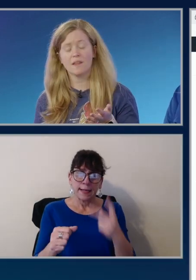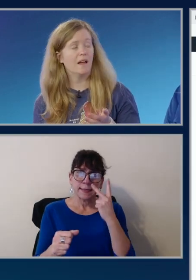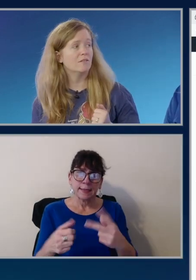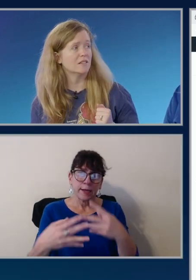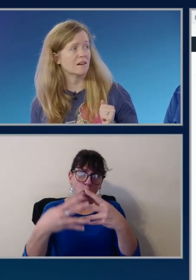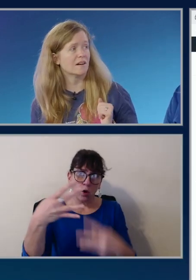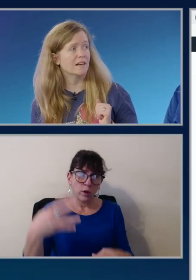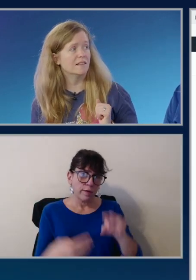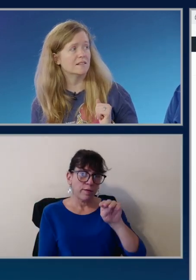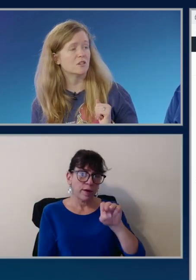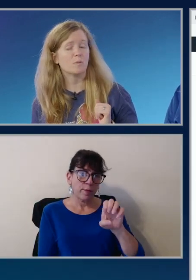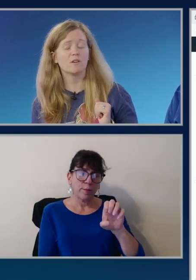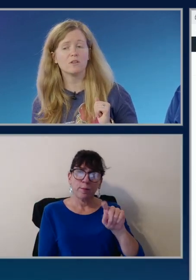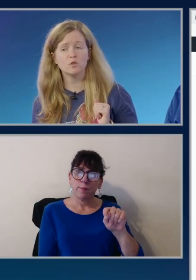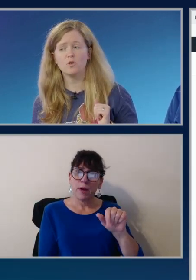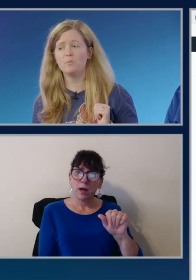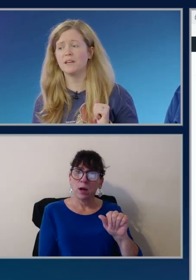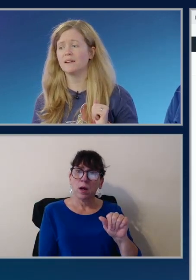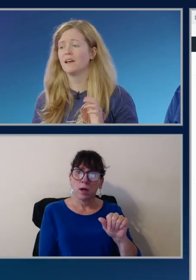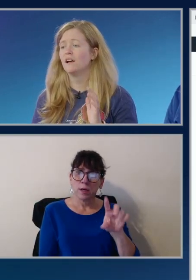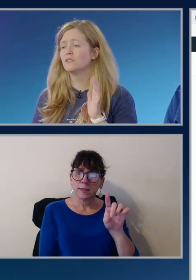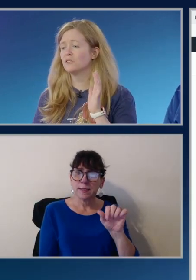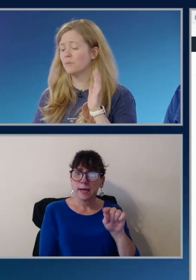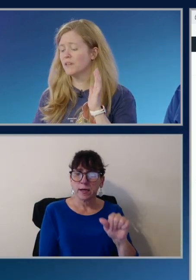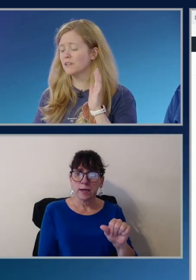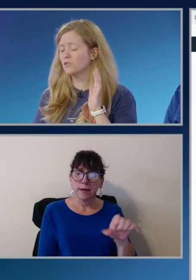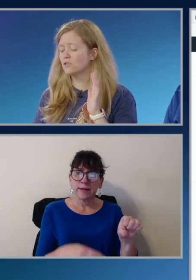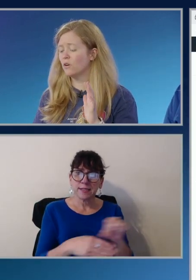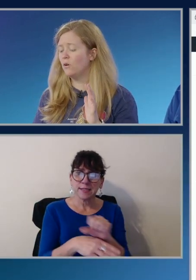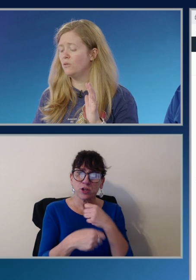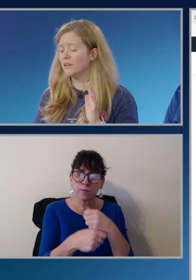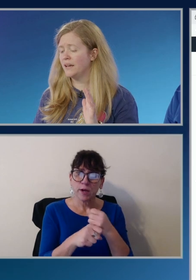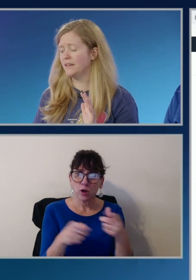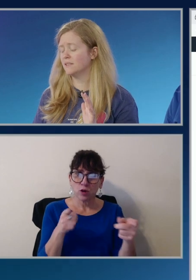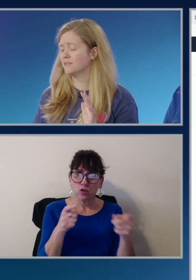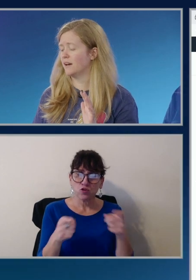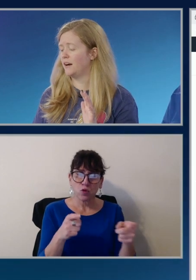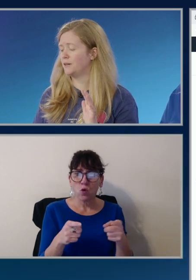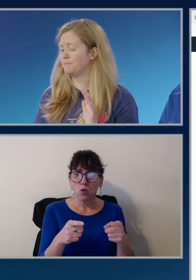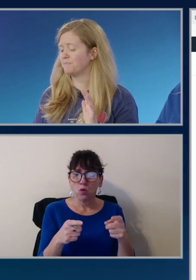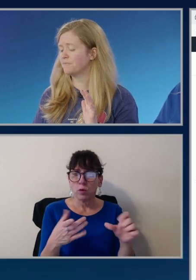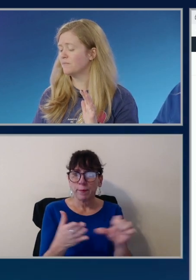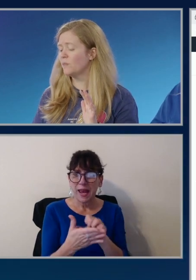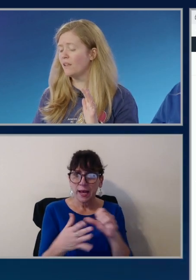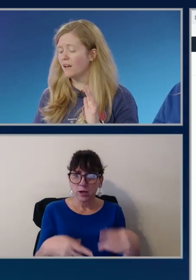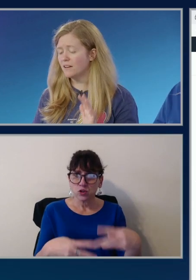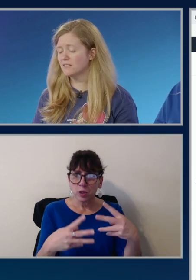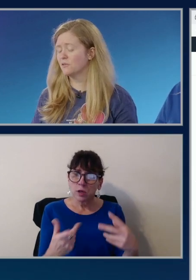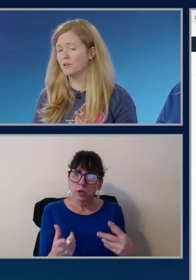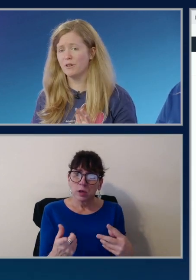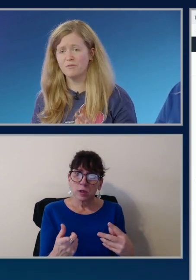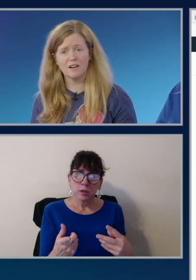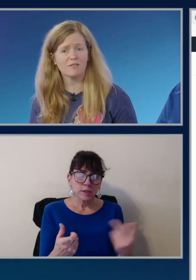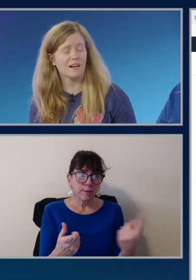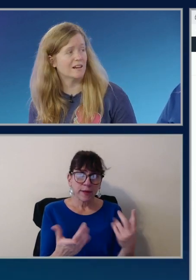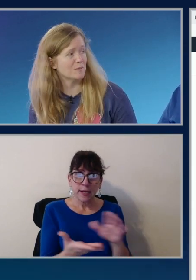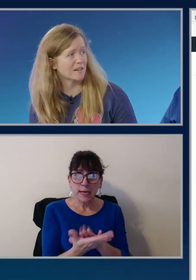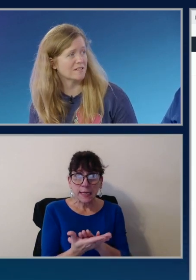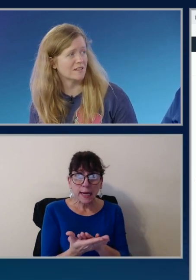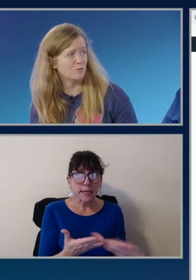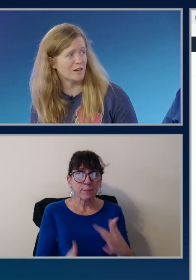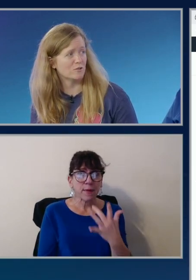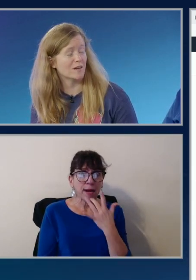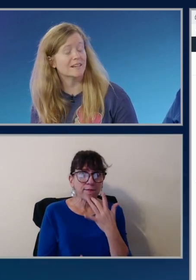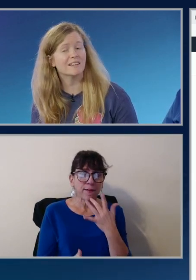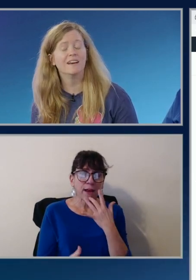metadata out here in the SageMaker control plane. So something that's so nice, honestly, one of my favorite